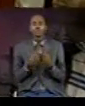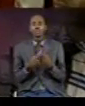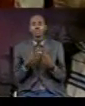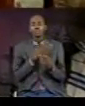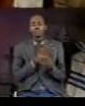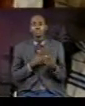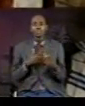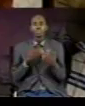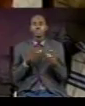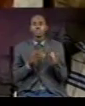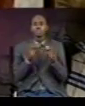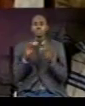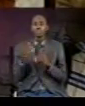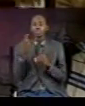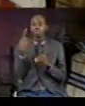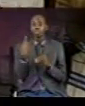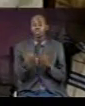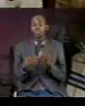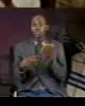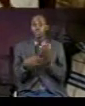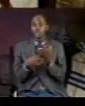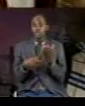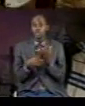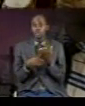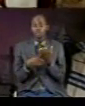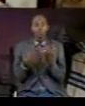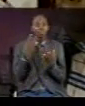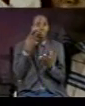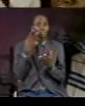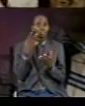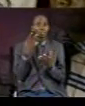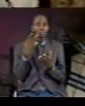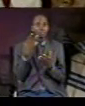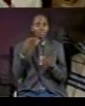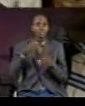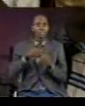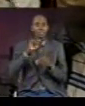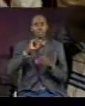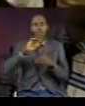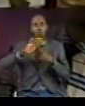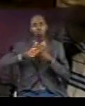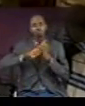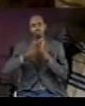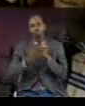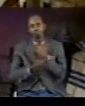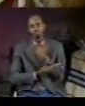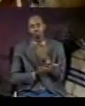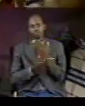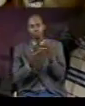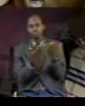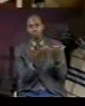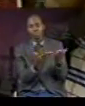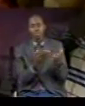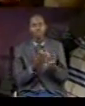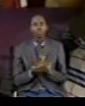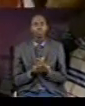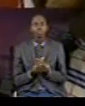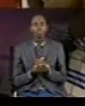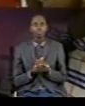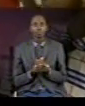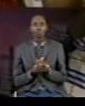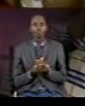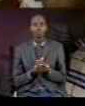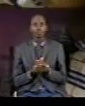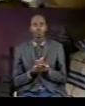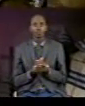front of you. There is a basket that is meant for. And so please